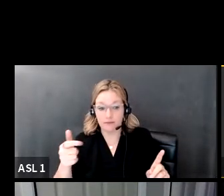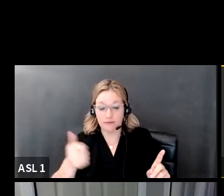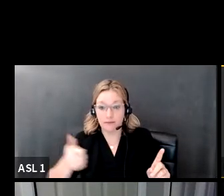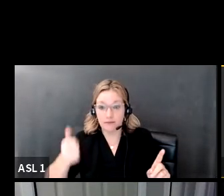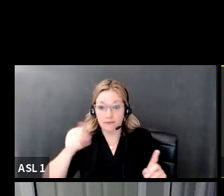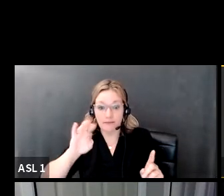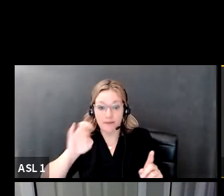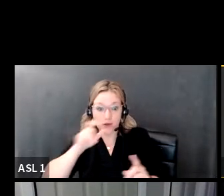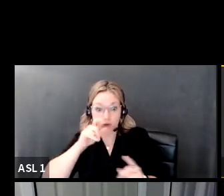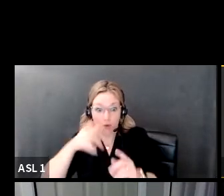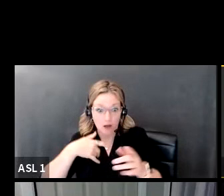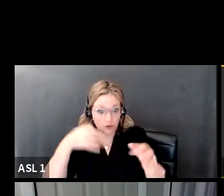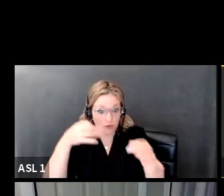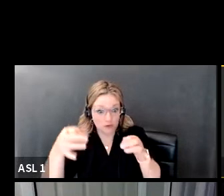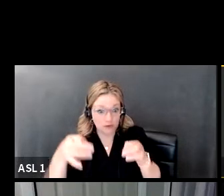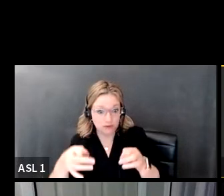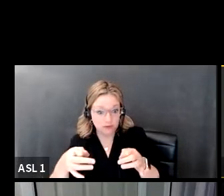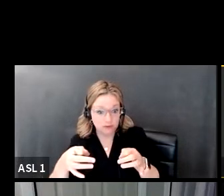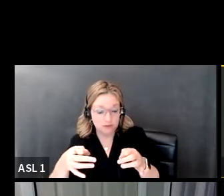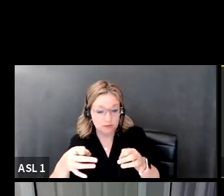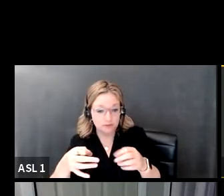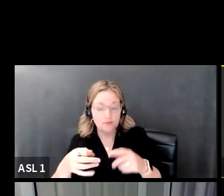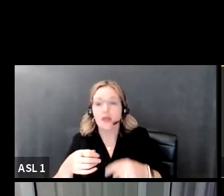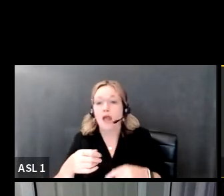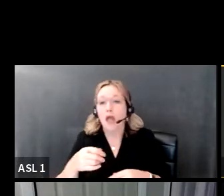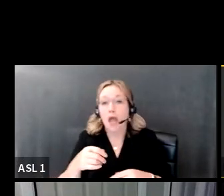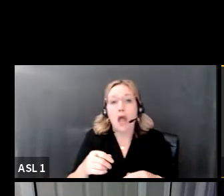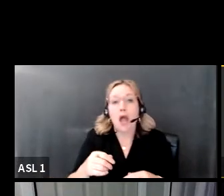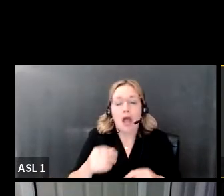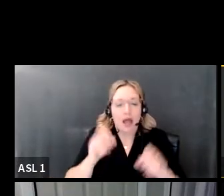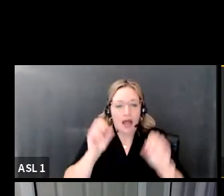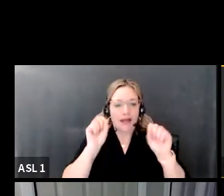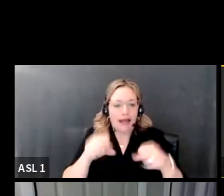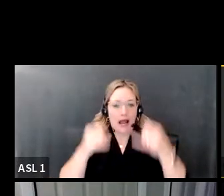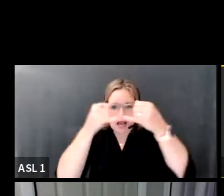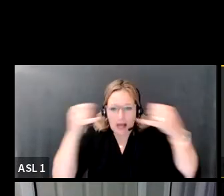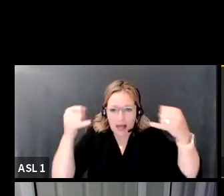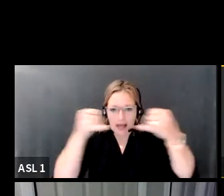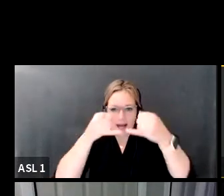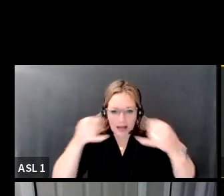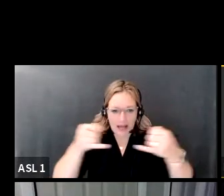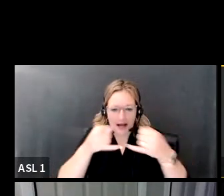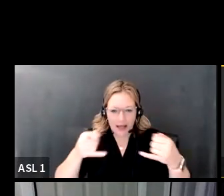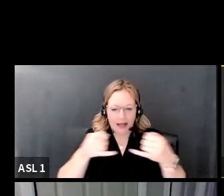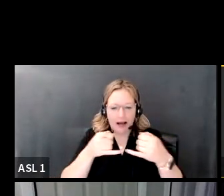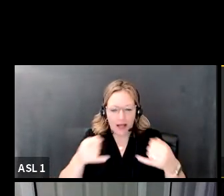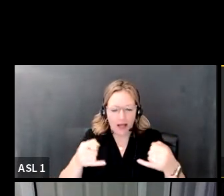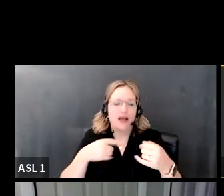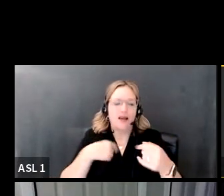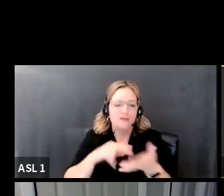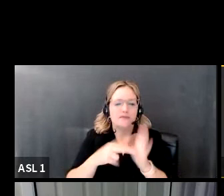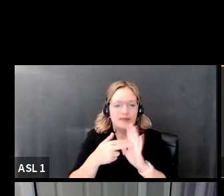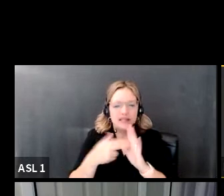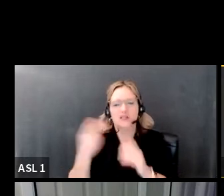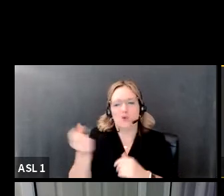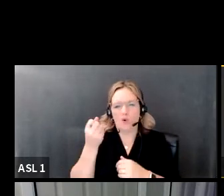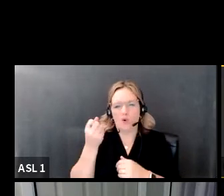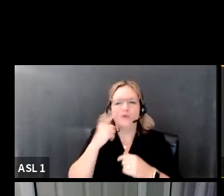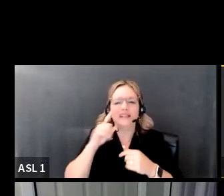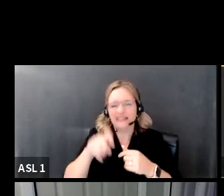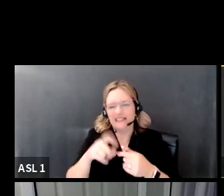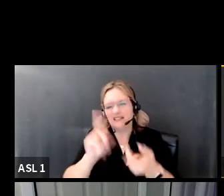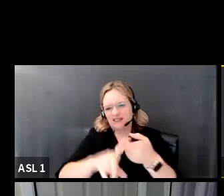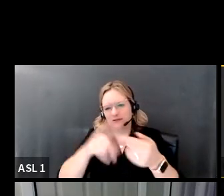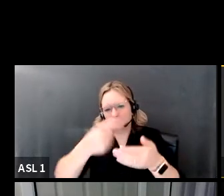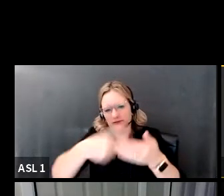you through a bit of the process that's in the book i do think on a line by line that we'll actually have to take to monday to go through drive down and